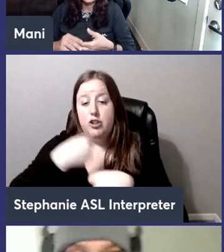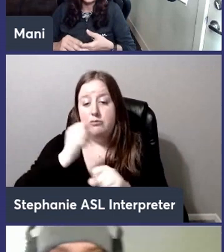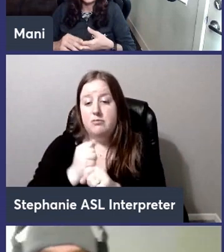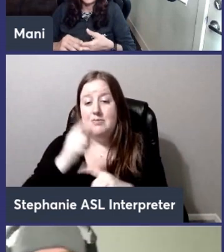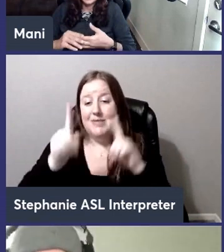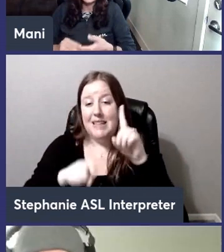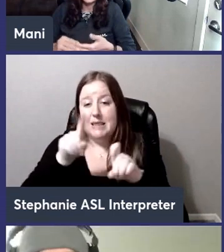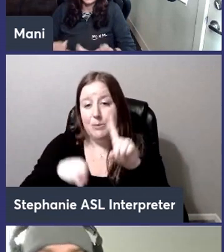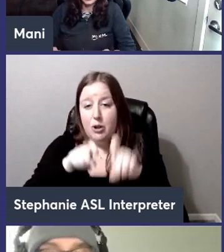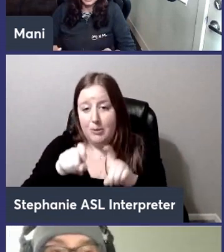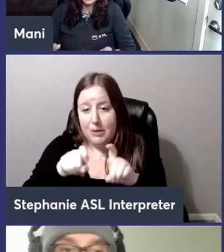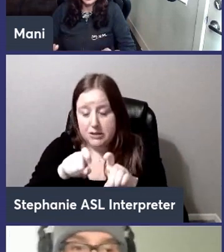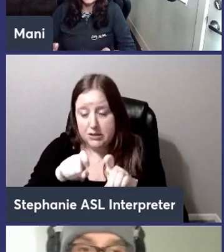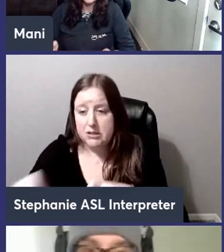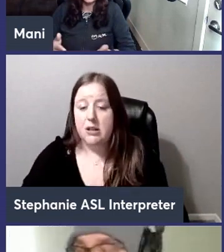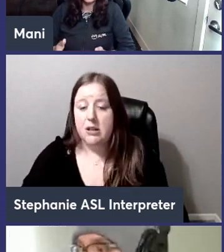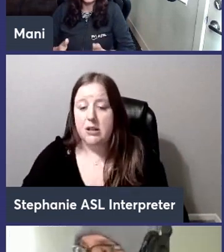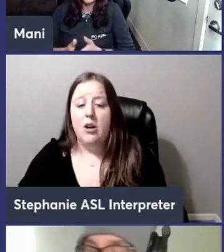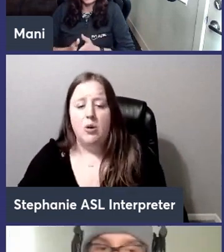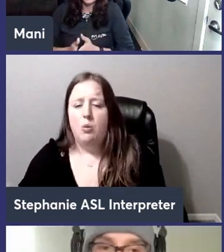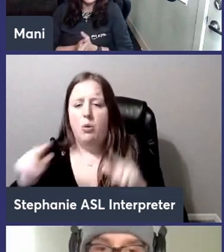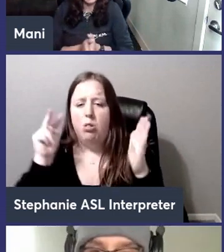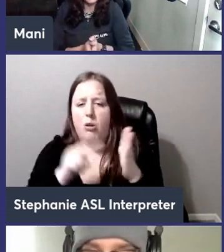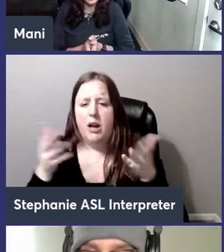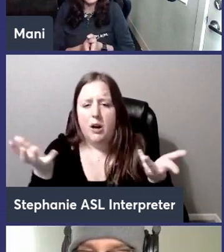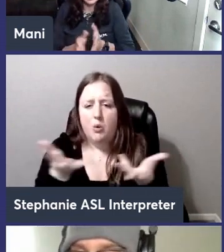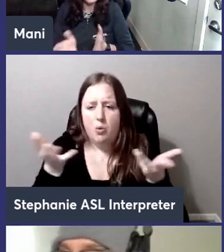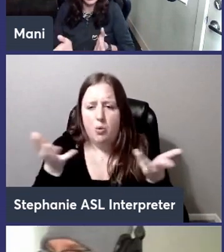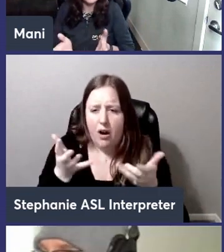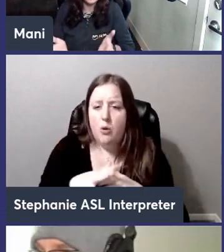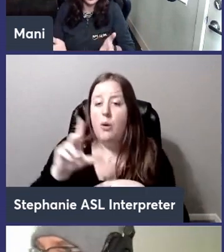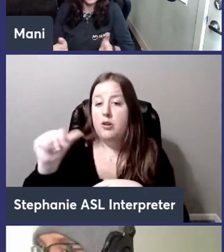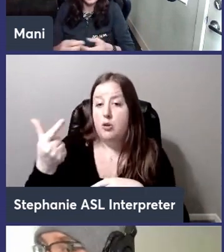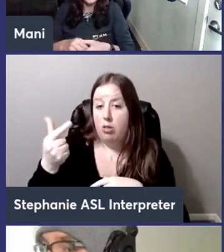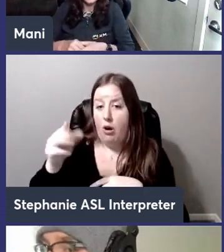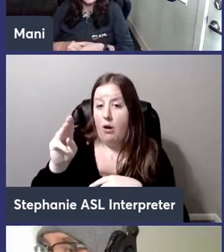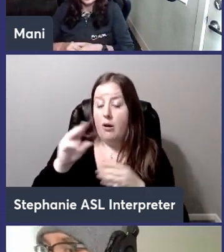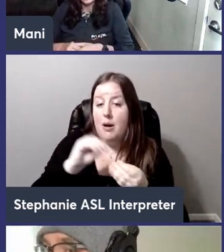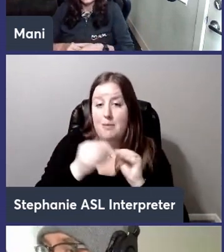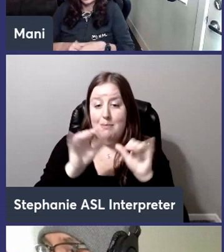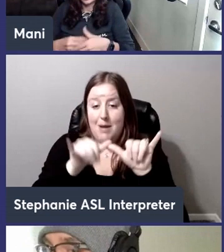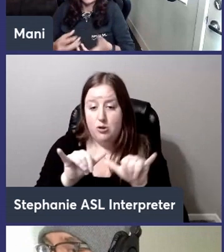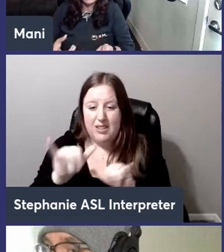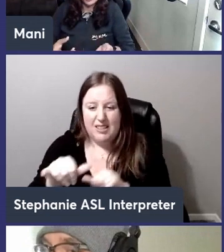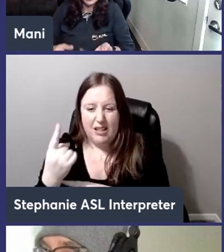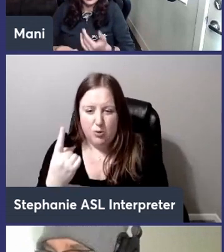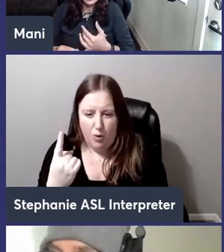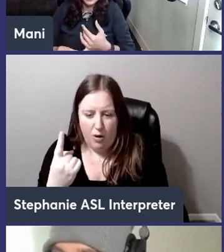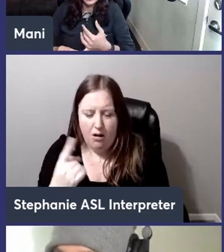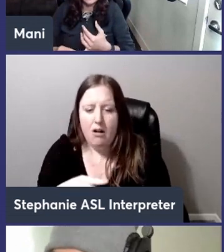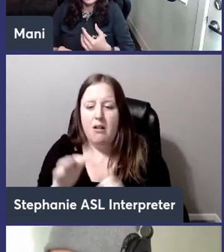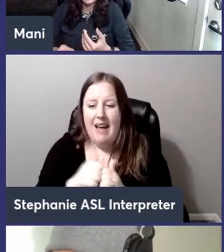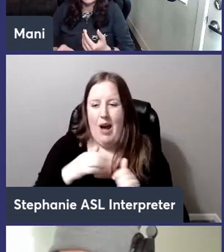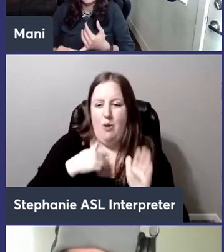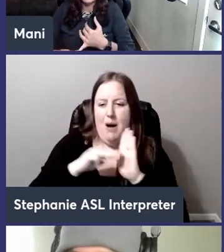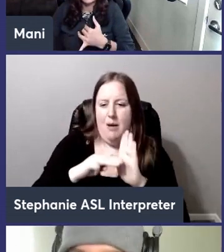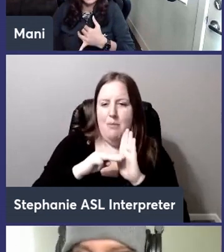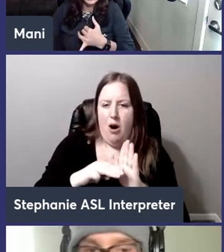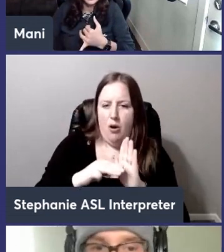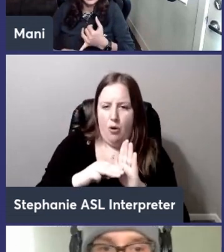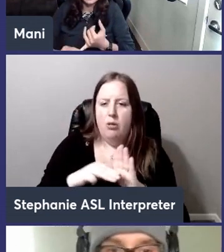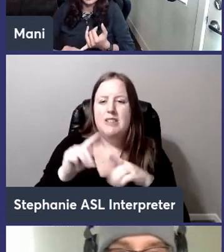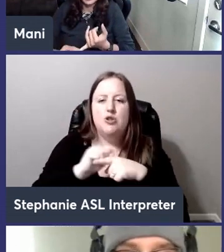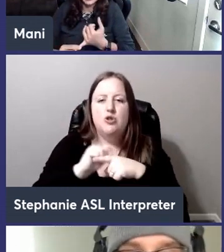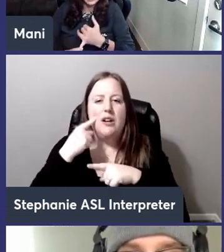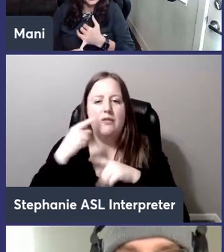are we primarily looking at, right? So we want to log our metrics. That's one for sure, that how my model is training. For example, the